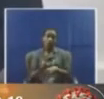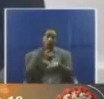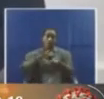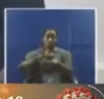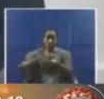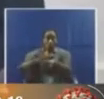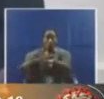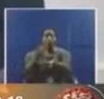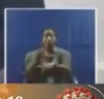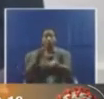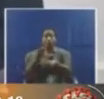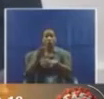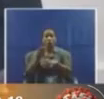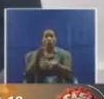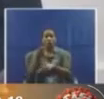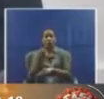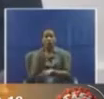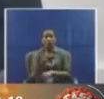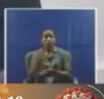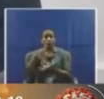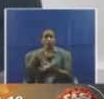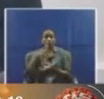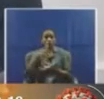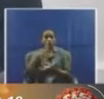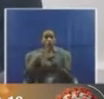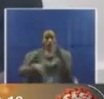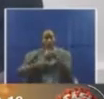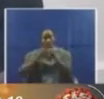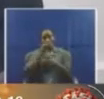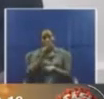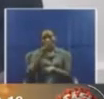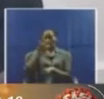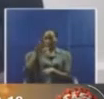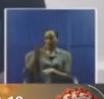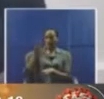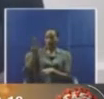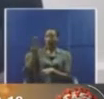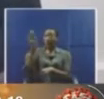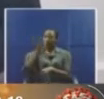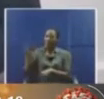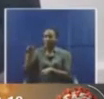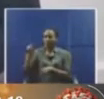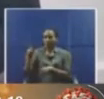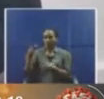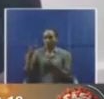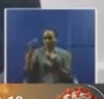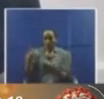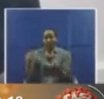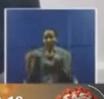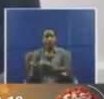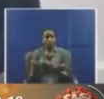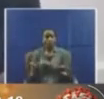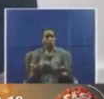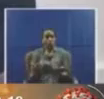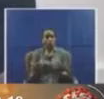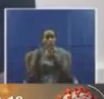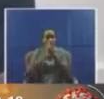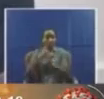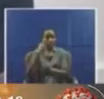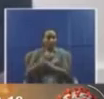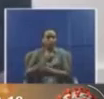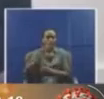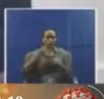commodity boom, which resulted in additional revenue of 182 billion being collected for the present financial year, and which is expected